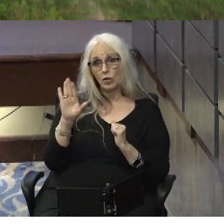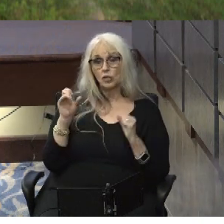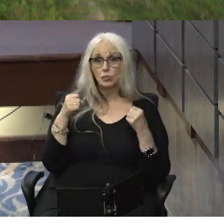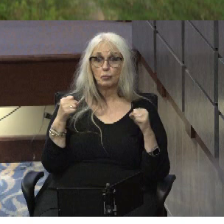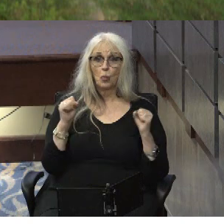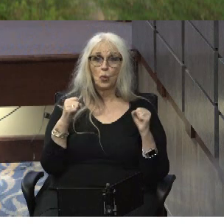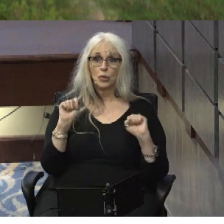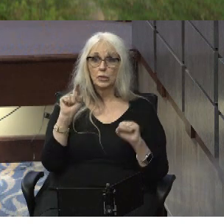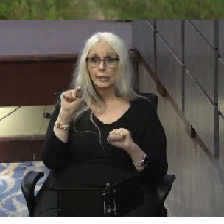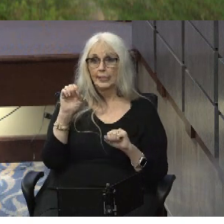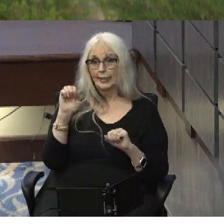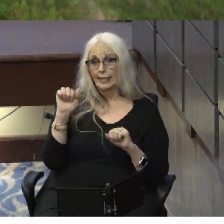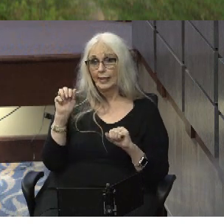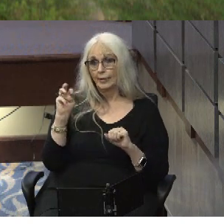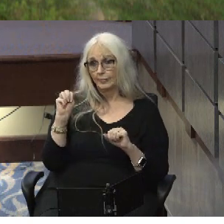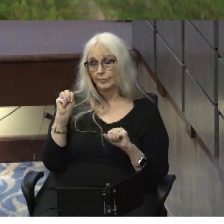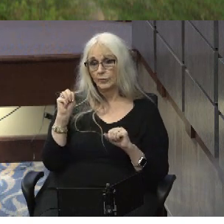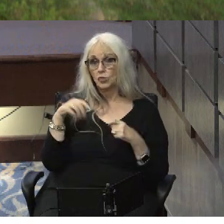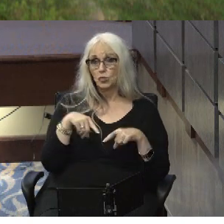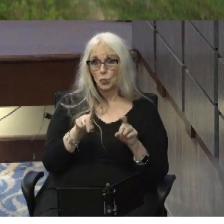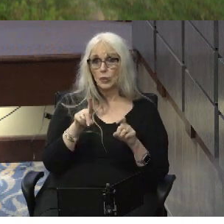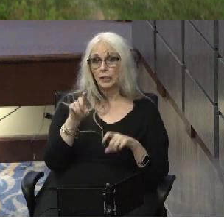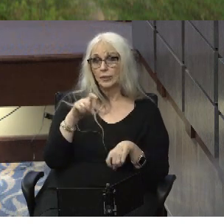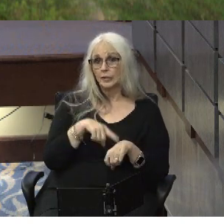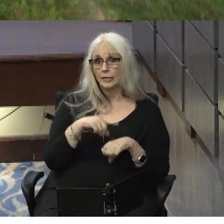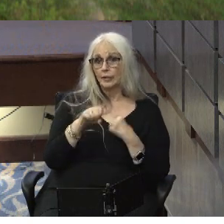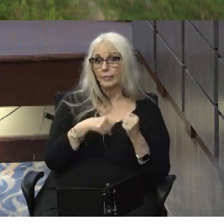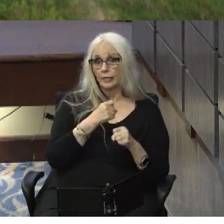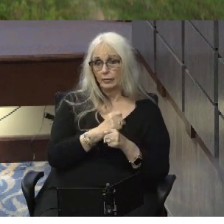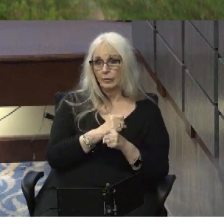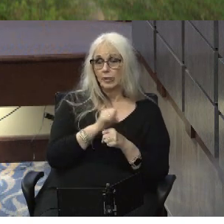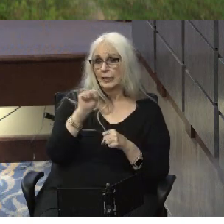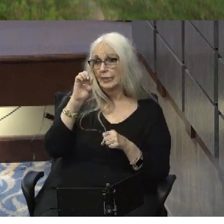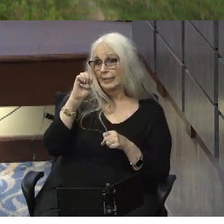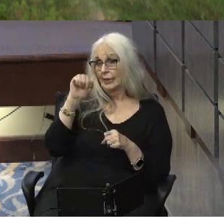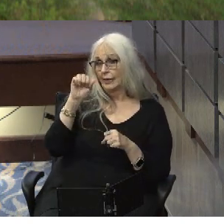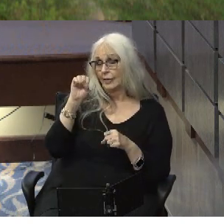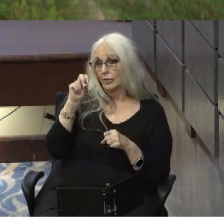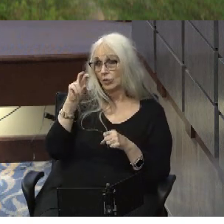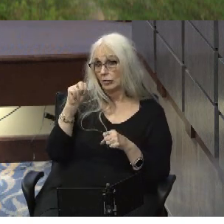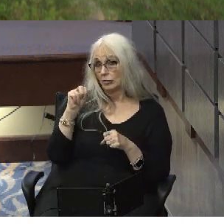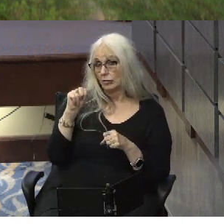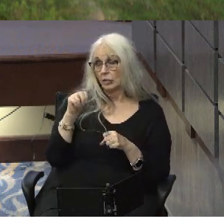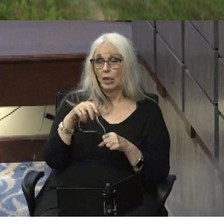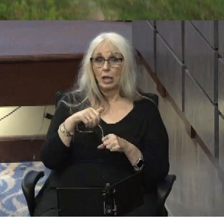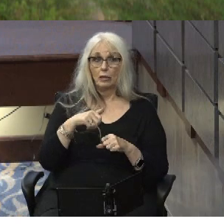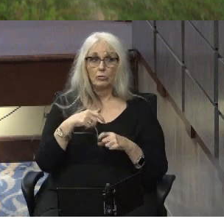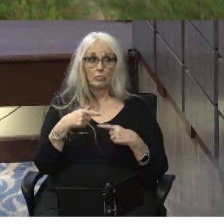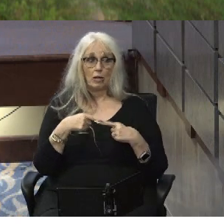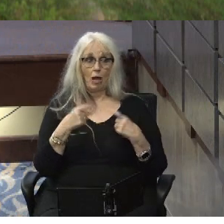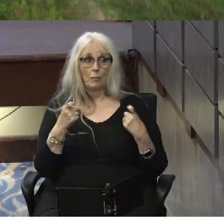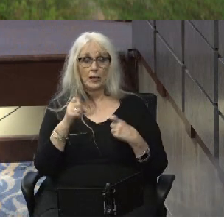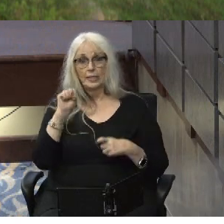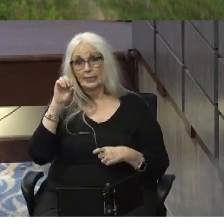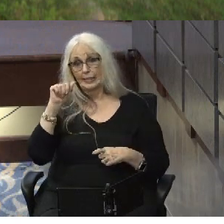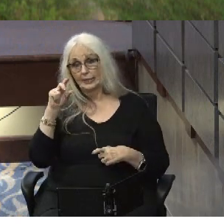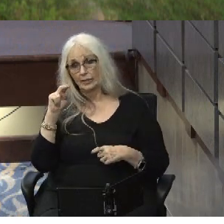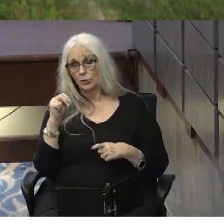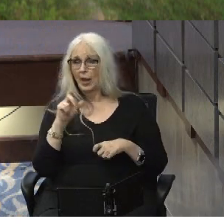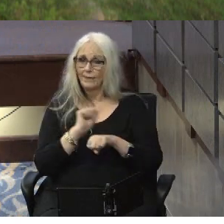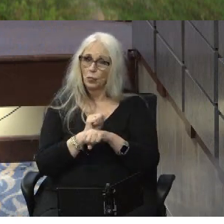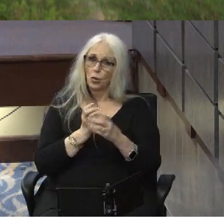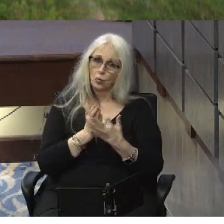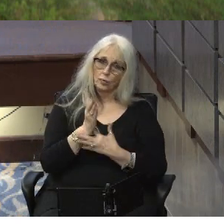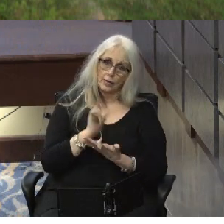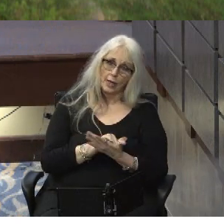teams during the season, and then outside of season, that's something we'll have to work through with them. One thing I do want